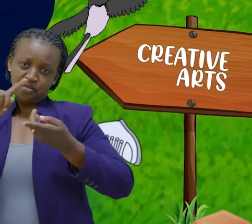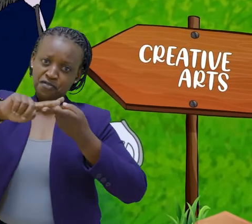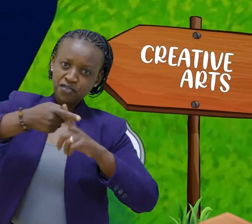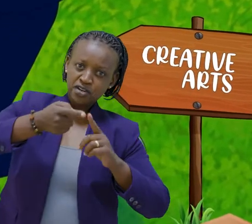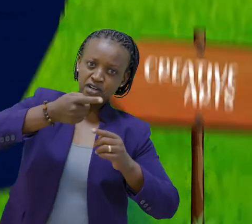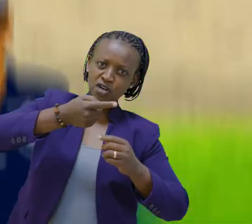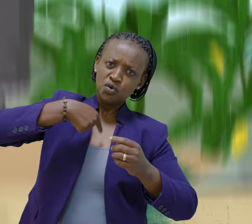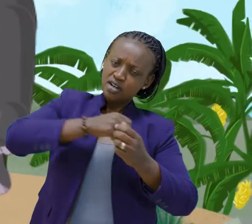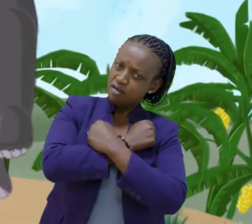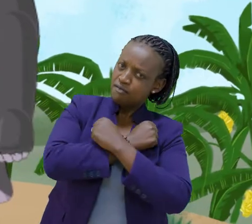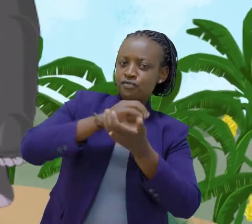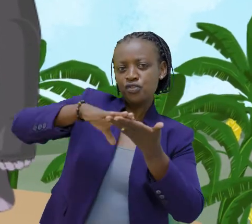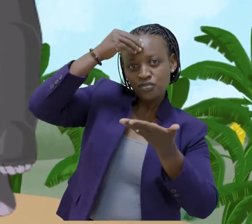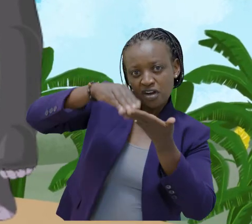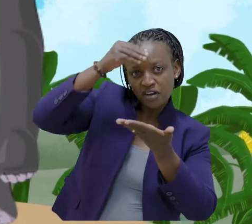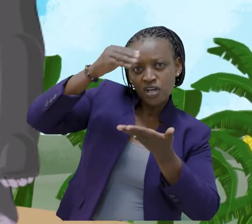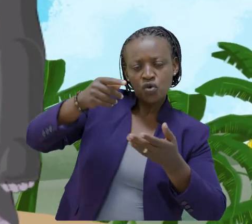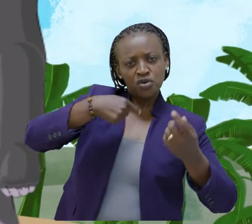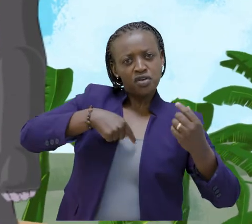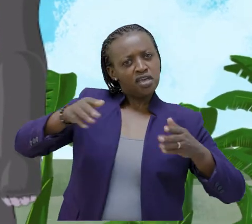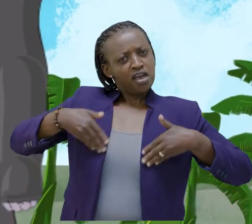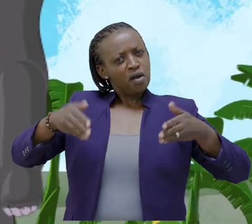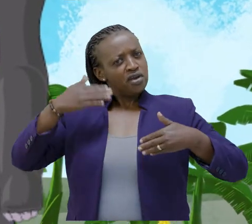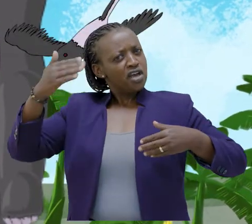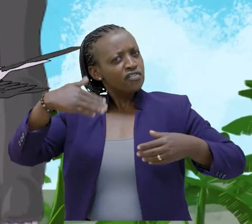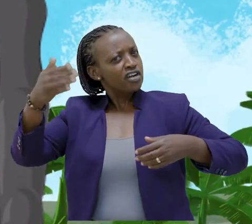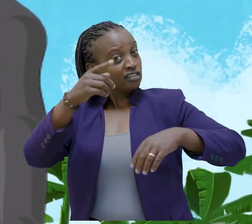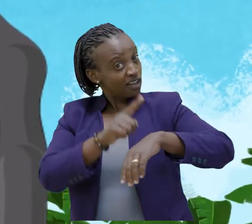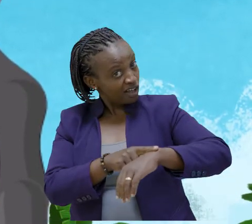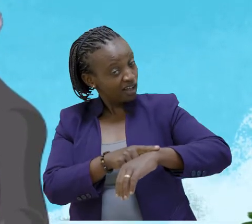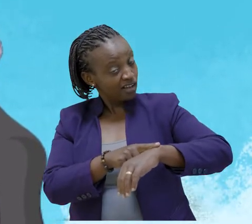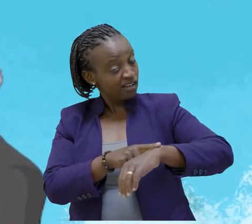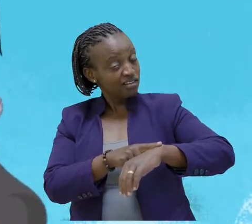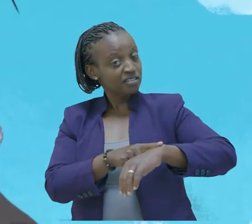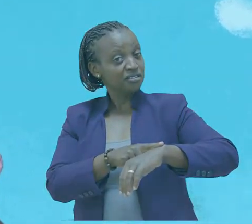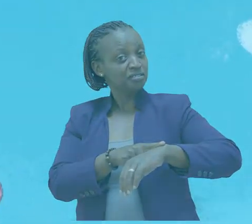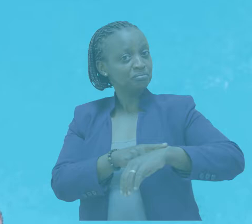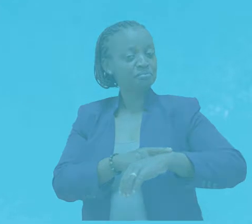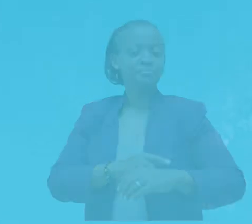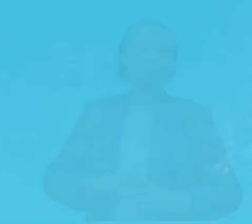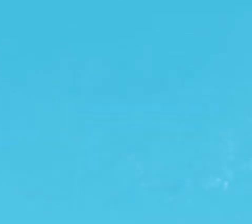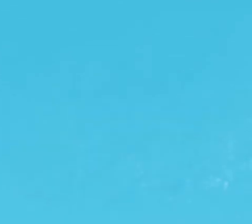friend, we love to learn. We are happy every time.